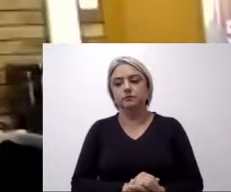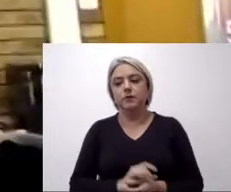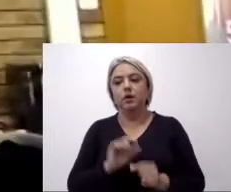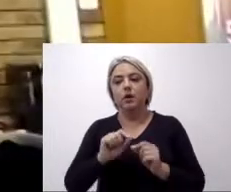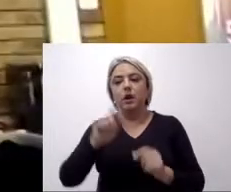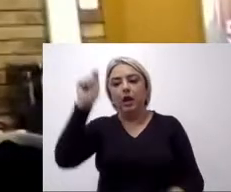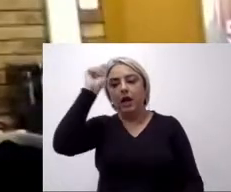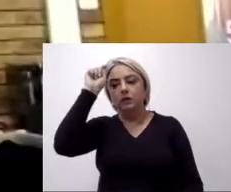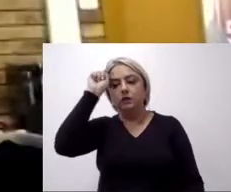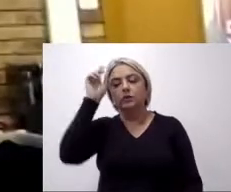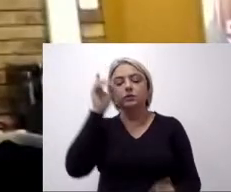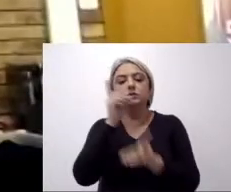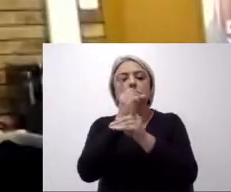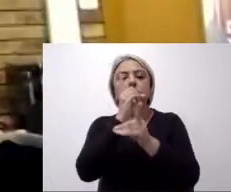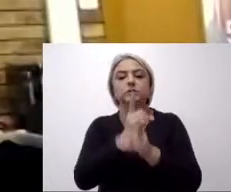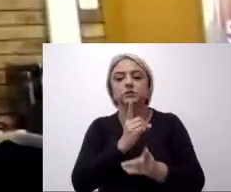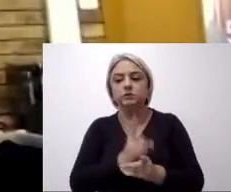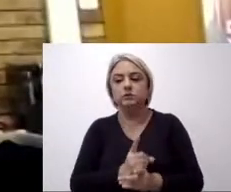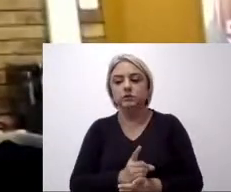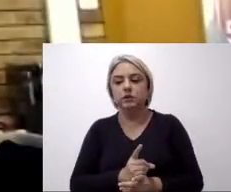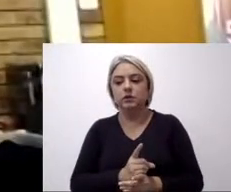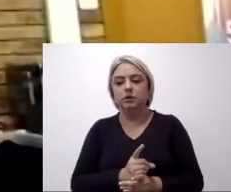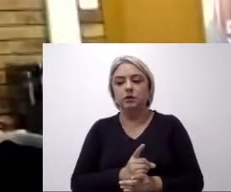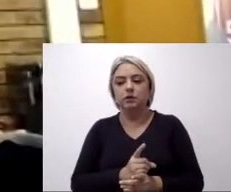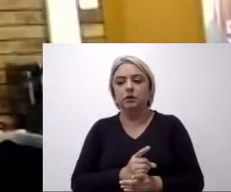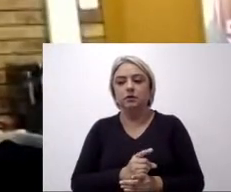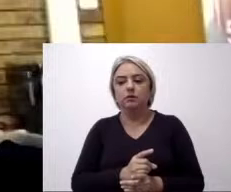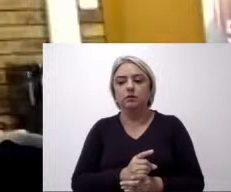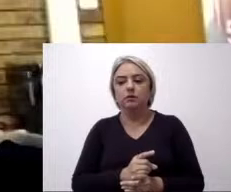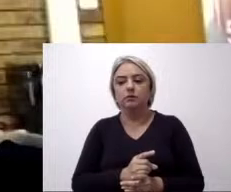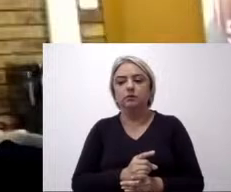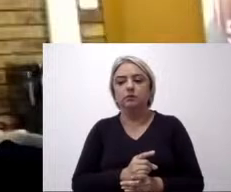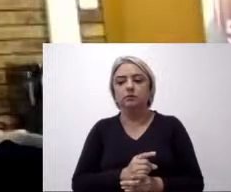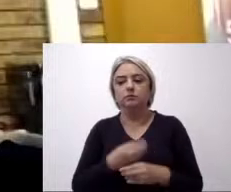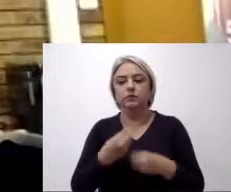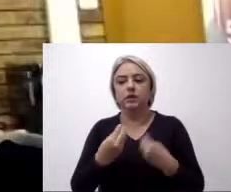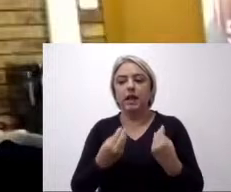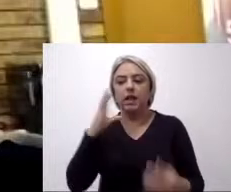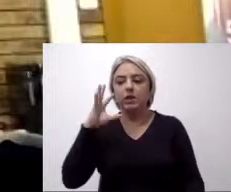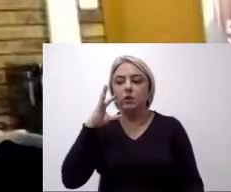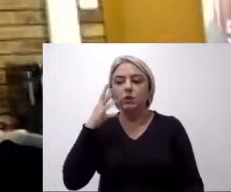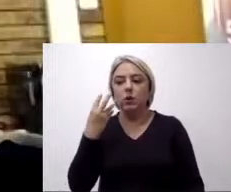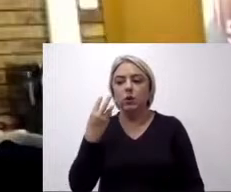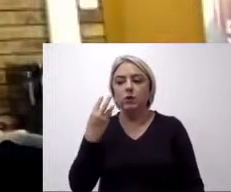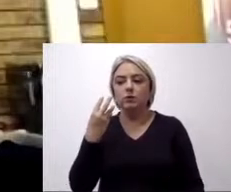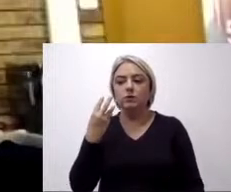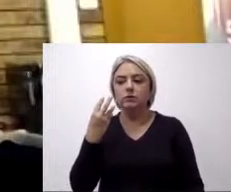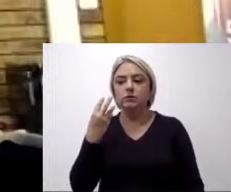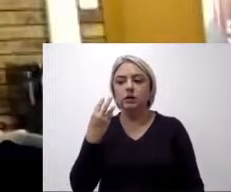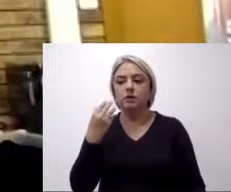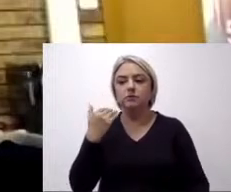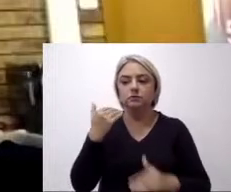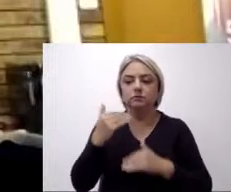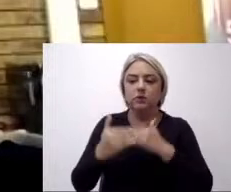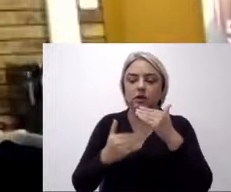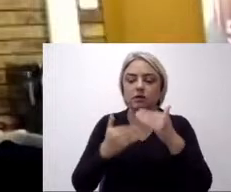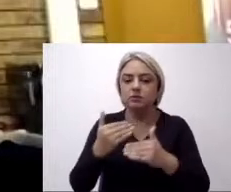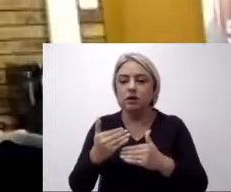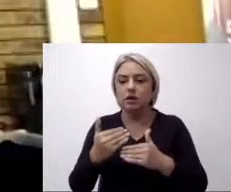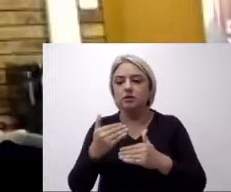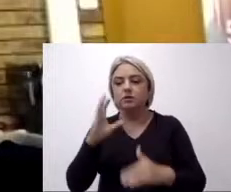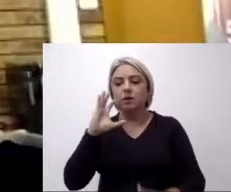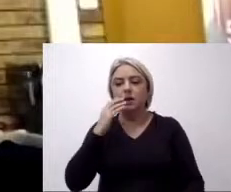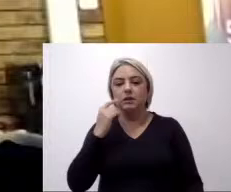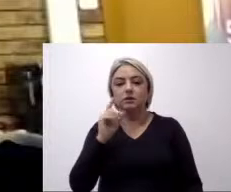and decision making to allow cooperation from same solution? Not so much. What I